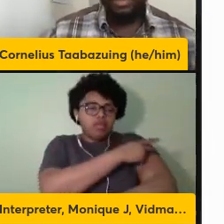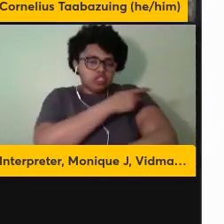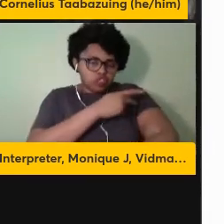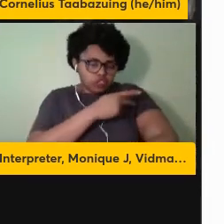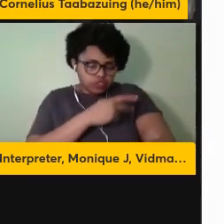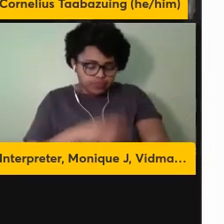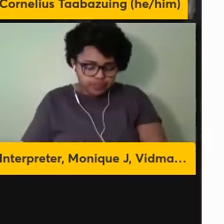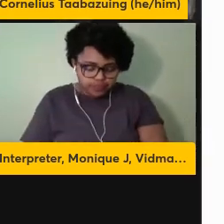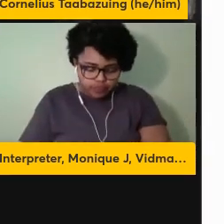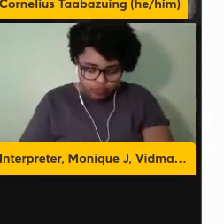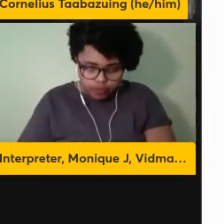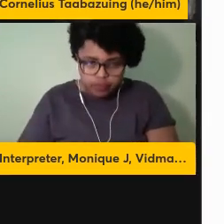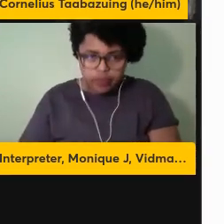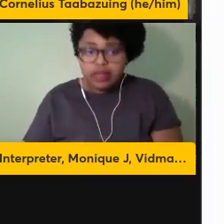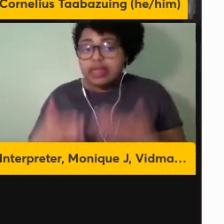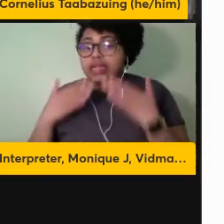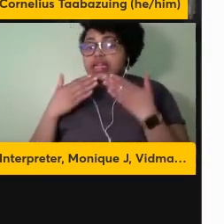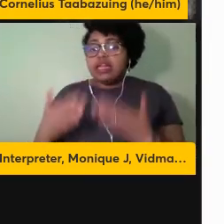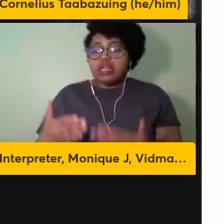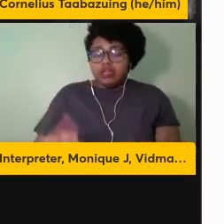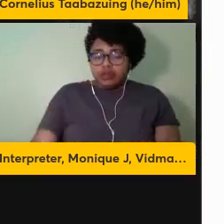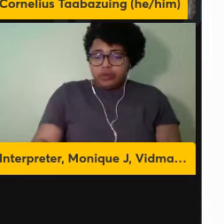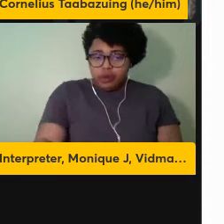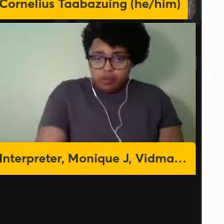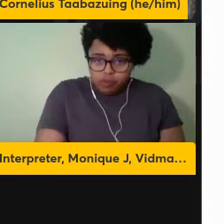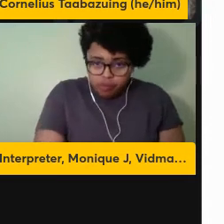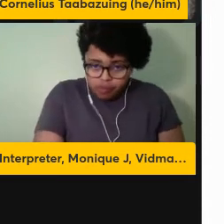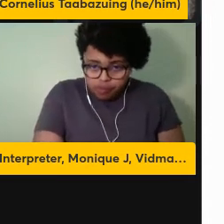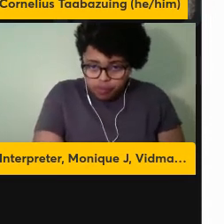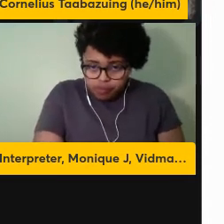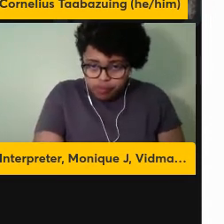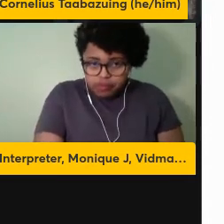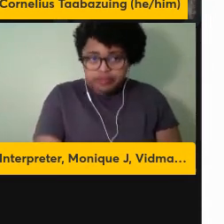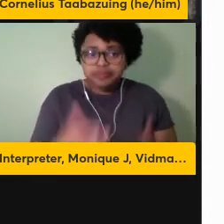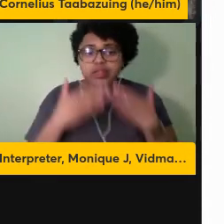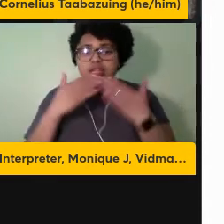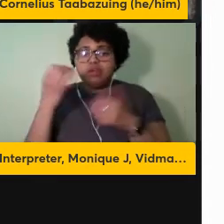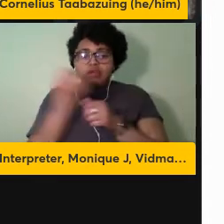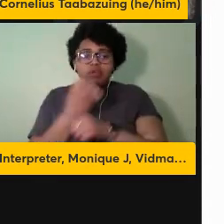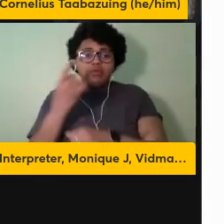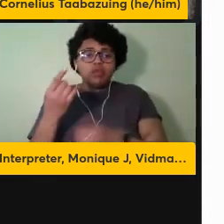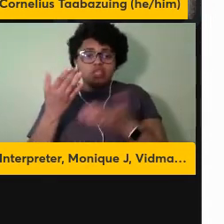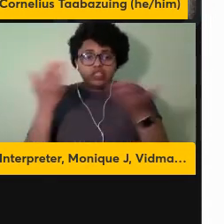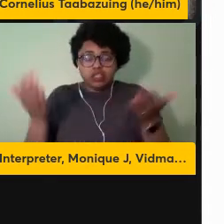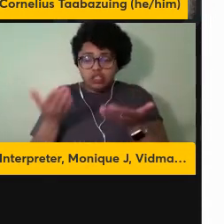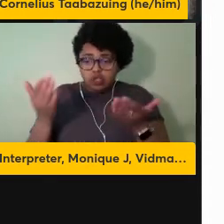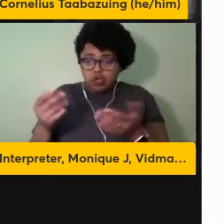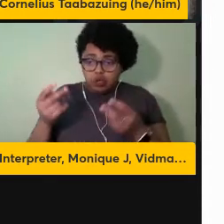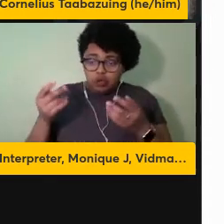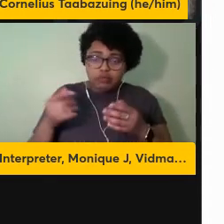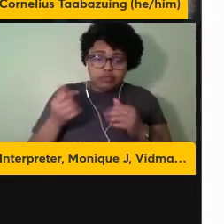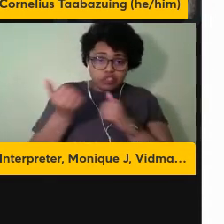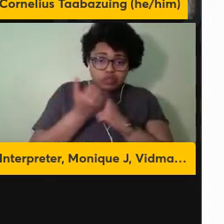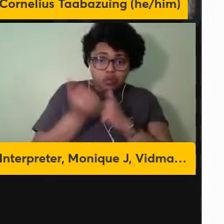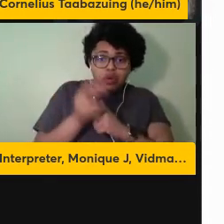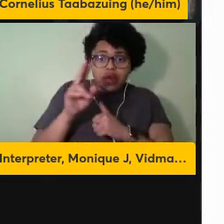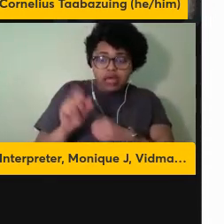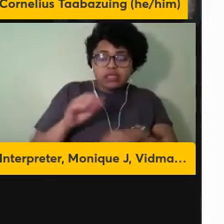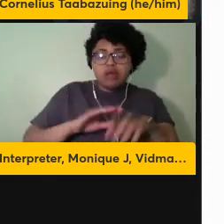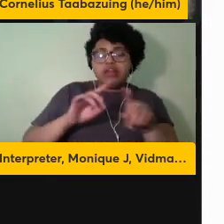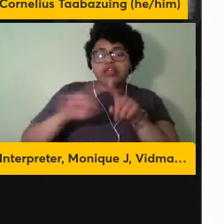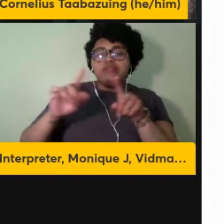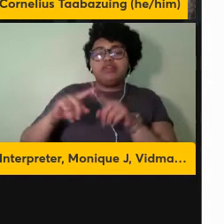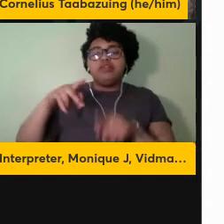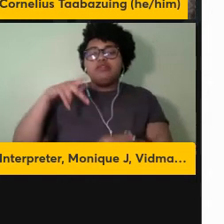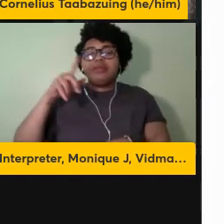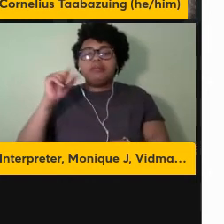And thank you to the organizers and to all the people out there on all the different platforms that have been uplifting our voices. I think it's really